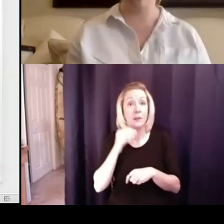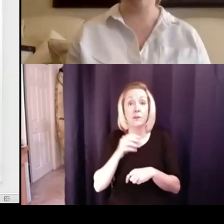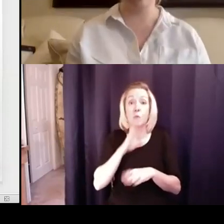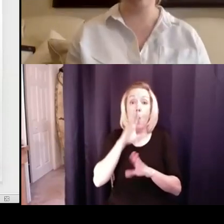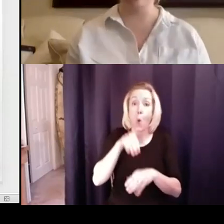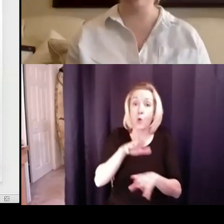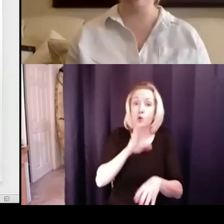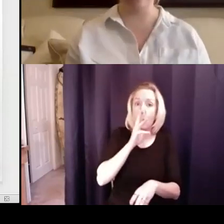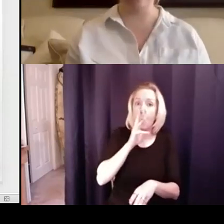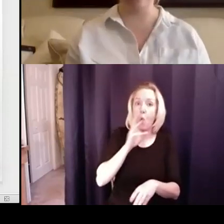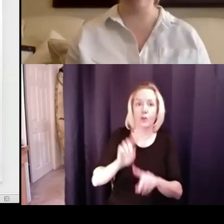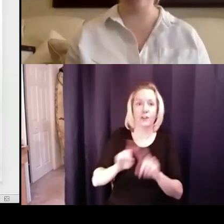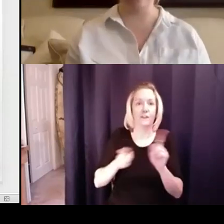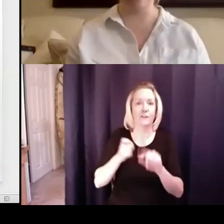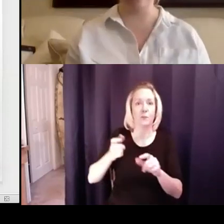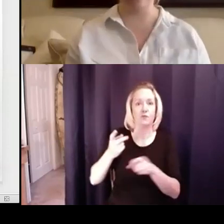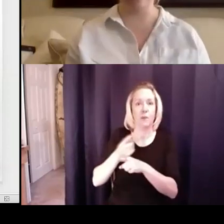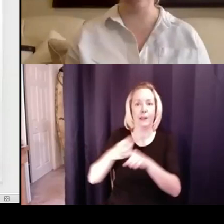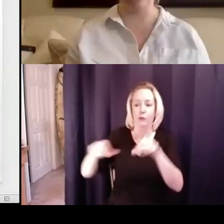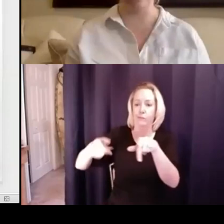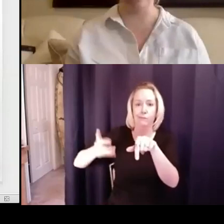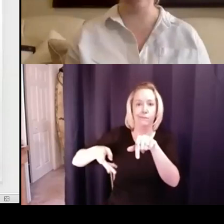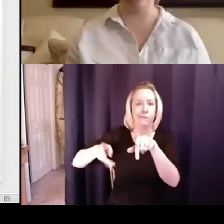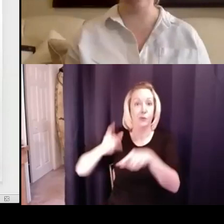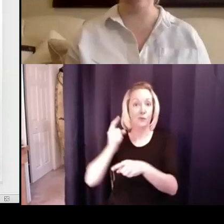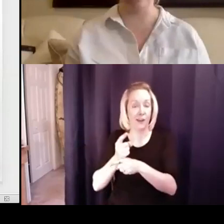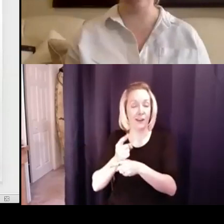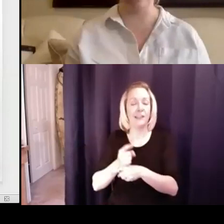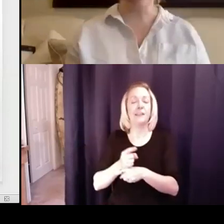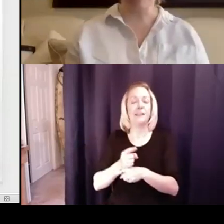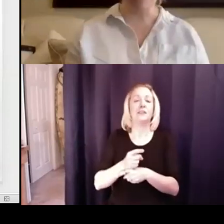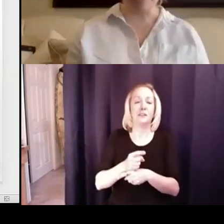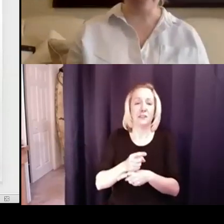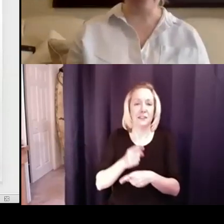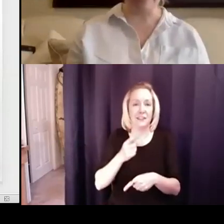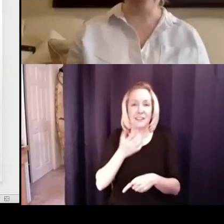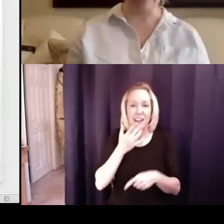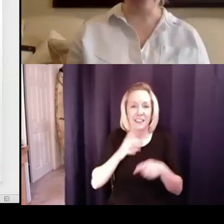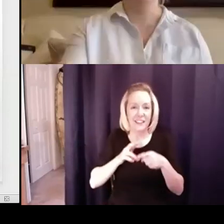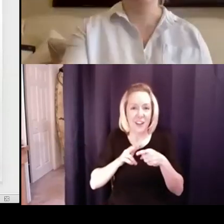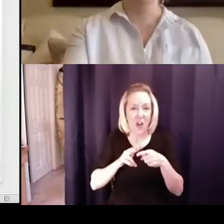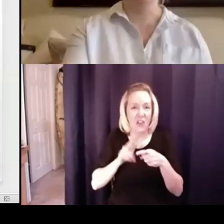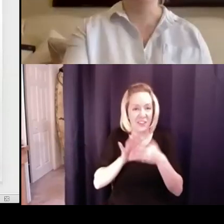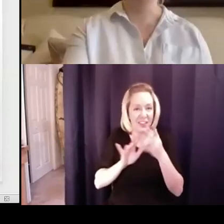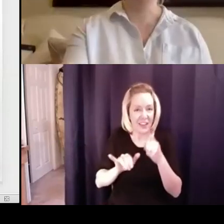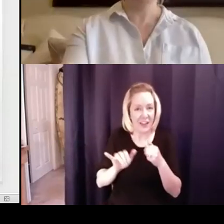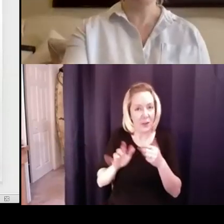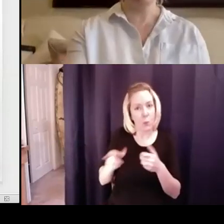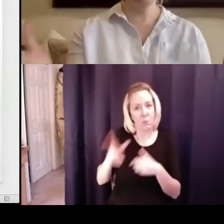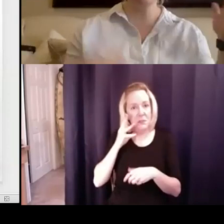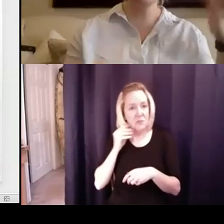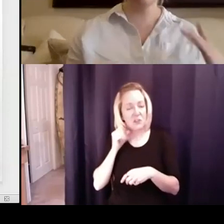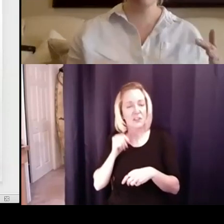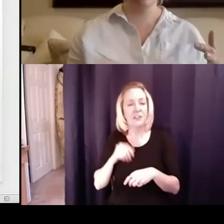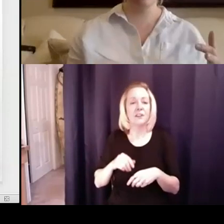than the water that we interact with and that our children interact with all day. It's salty, maybe trying that. So